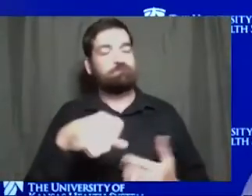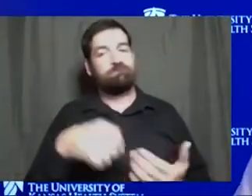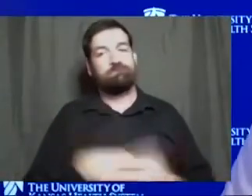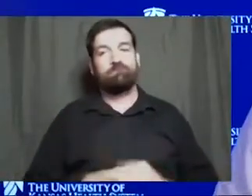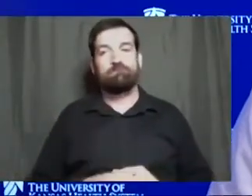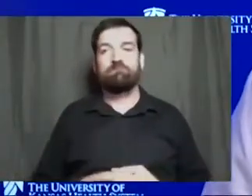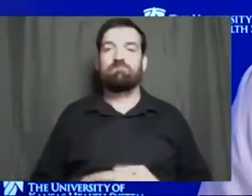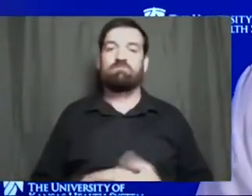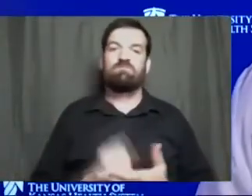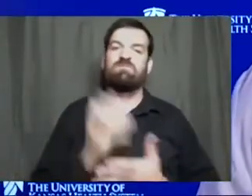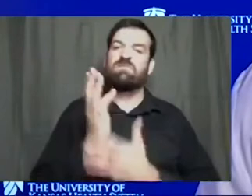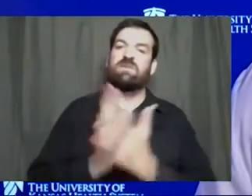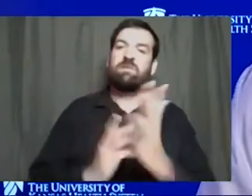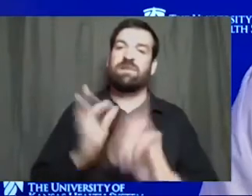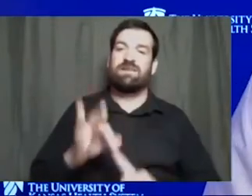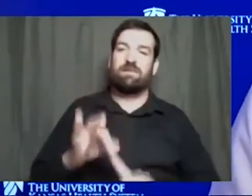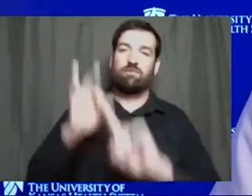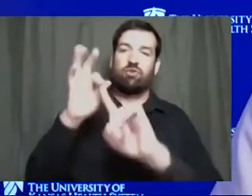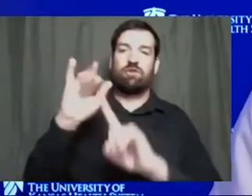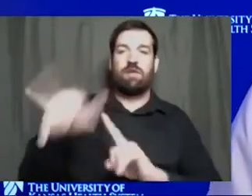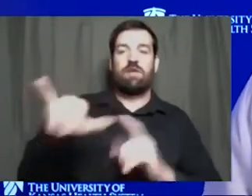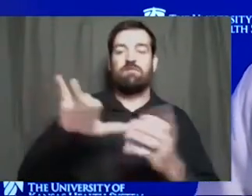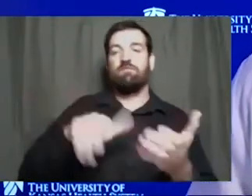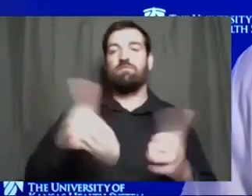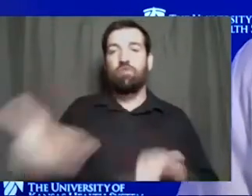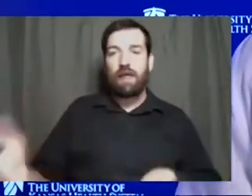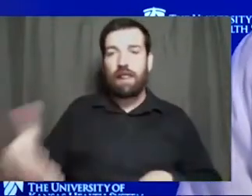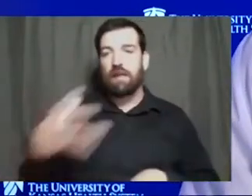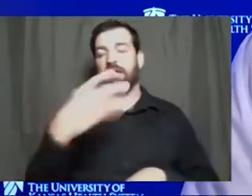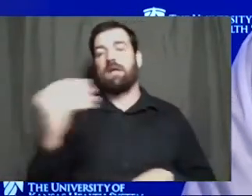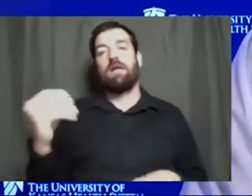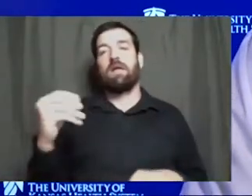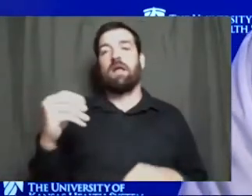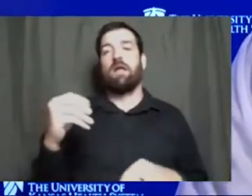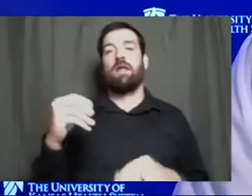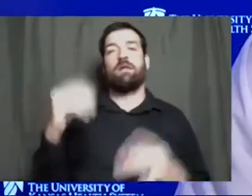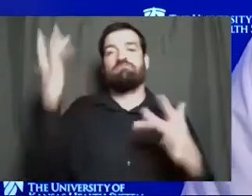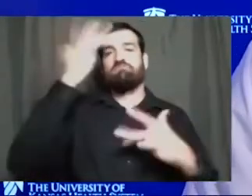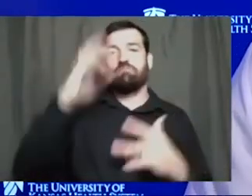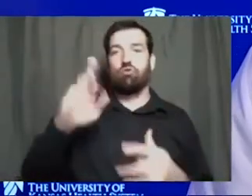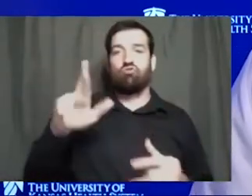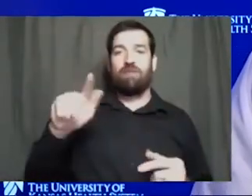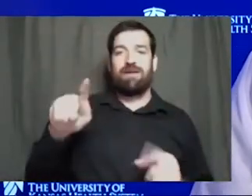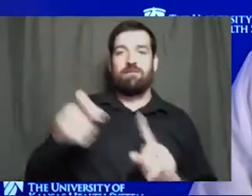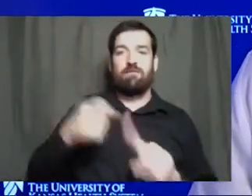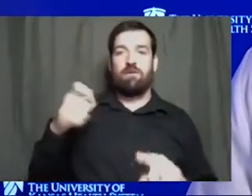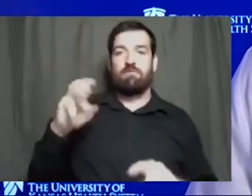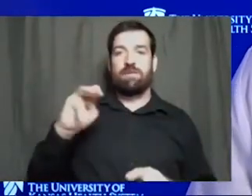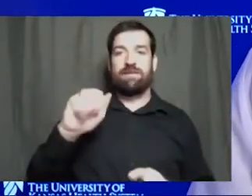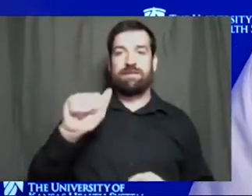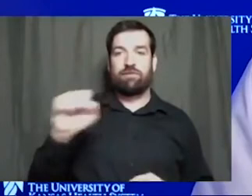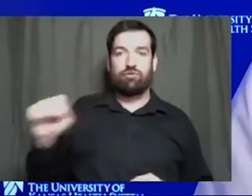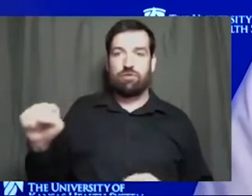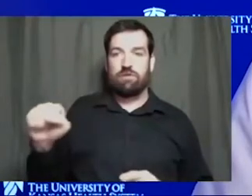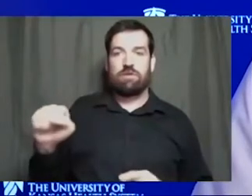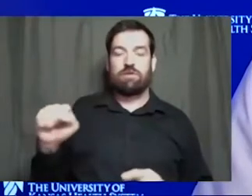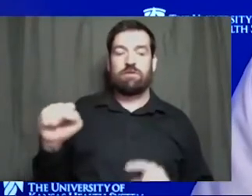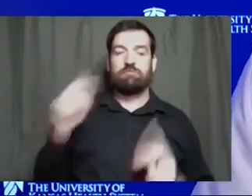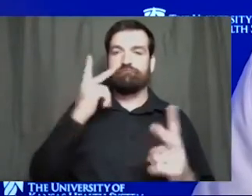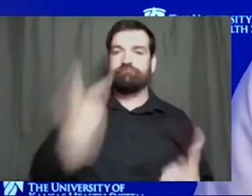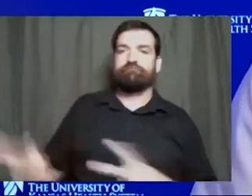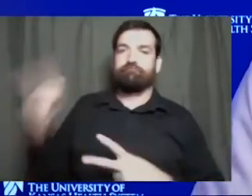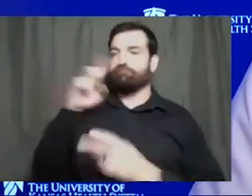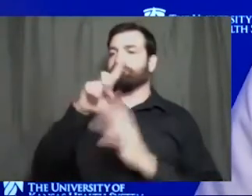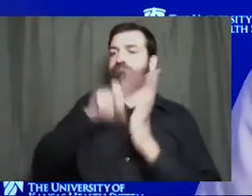that morbidity and mortality weekly report study from Provincetown, Massachusetts. Obviously, it's kind of a retrospective study, kind of looking back